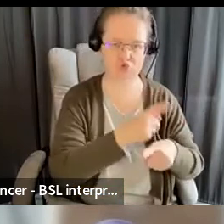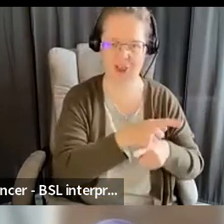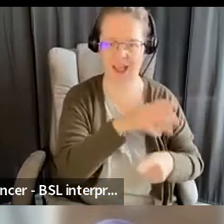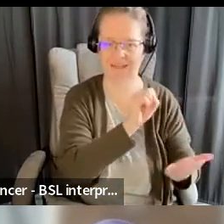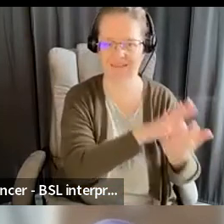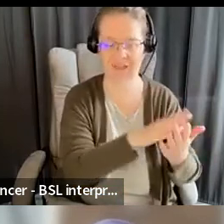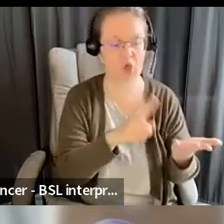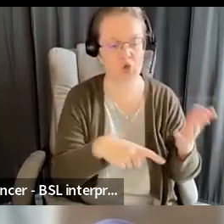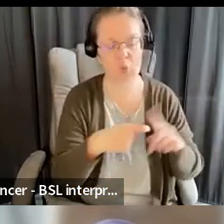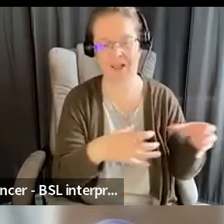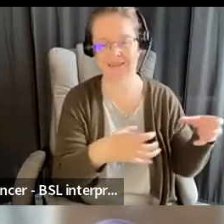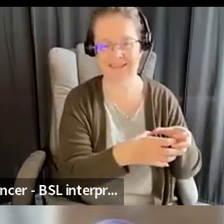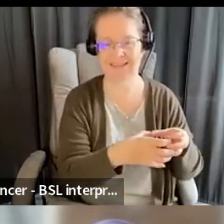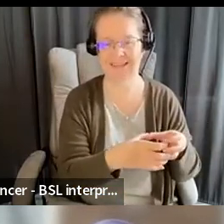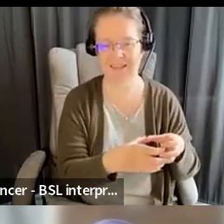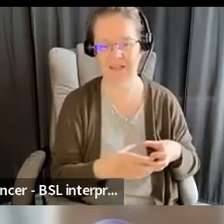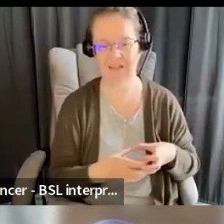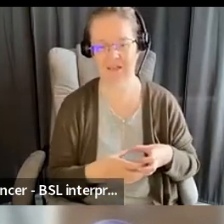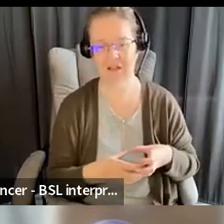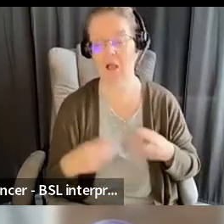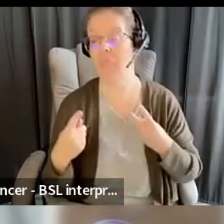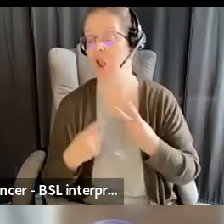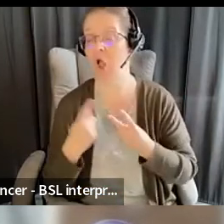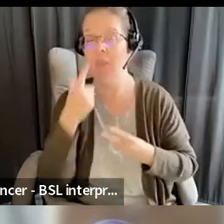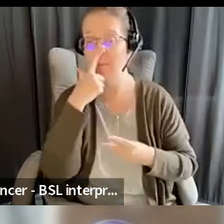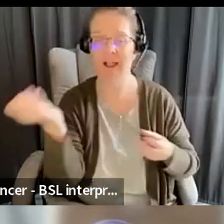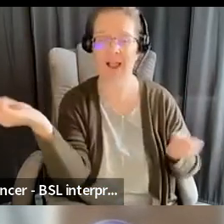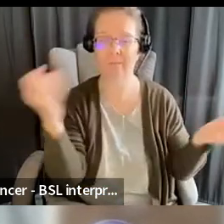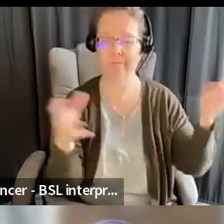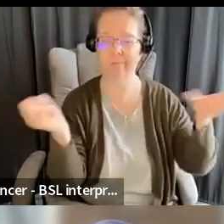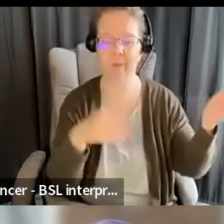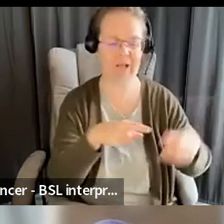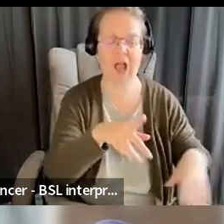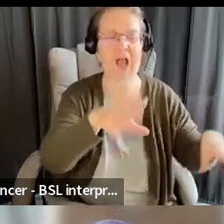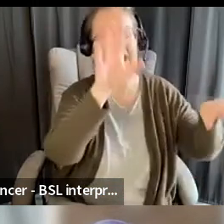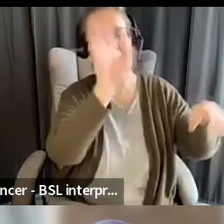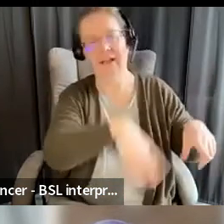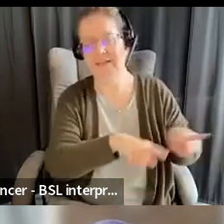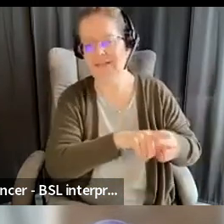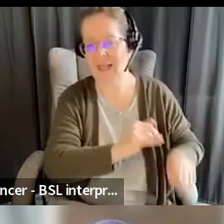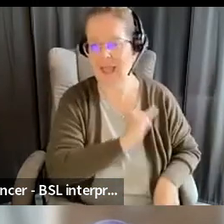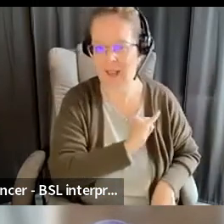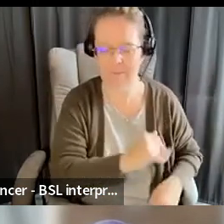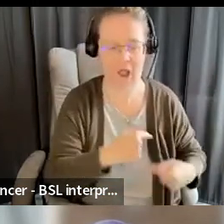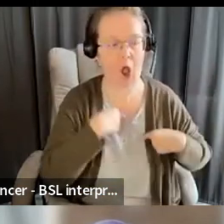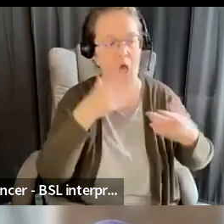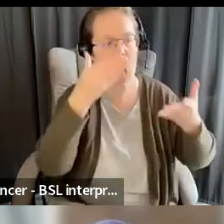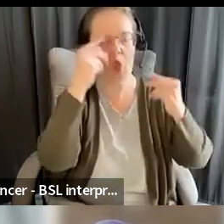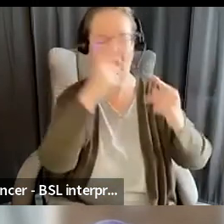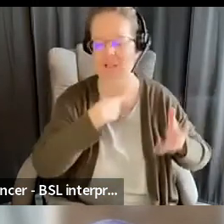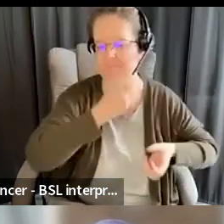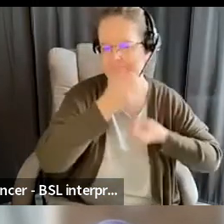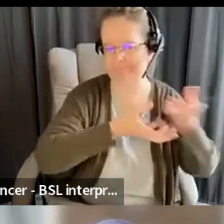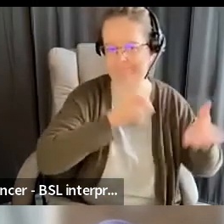UK Teams, and then it's interesting because other people can say, well, I've had that experience, this is where I learned, and so they're sharing